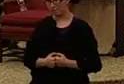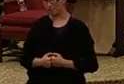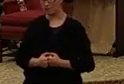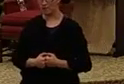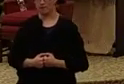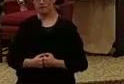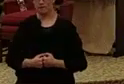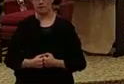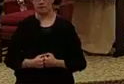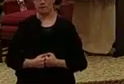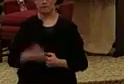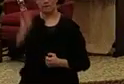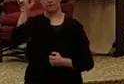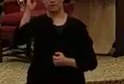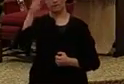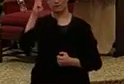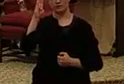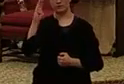Jacob was left alone.